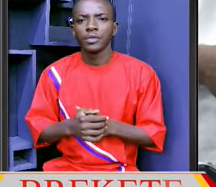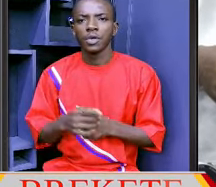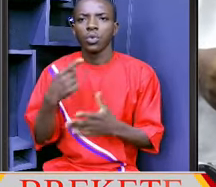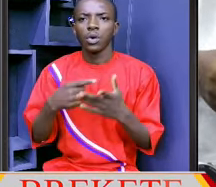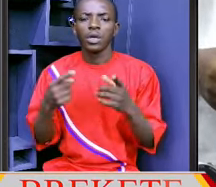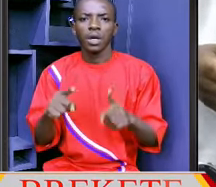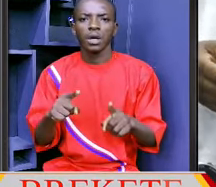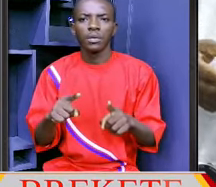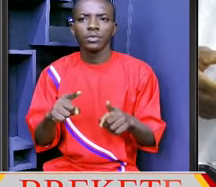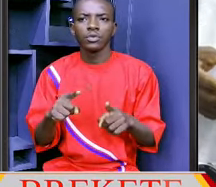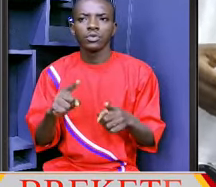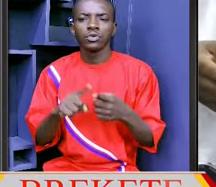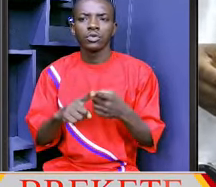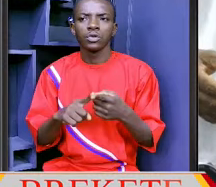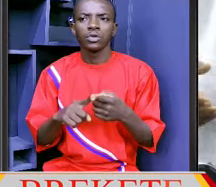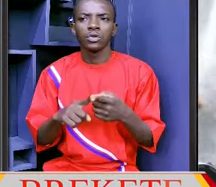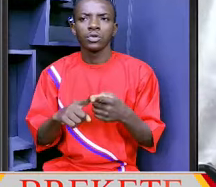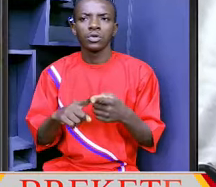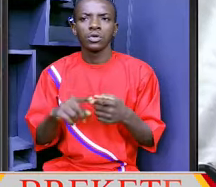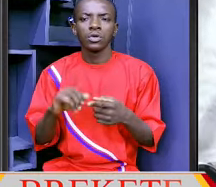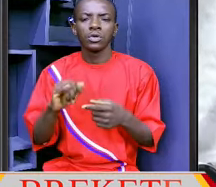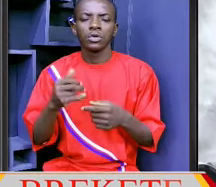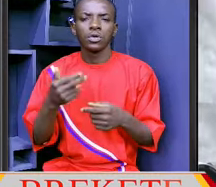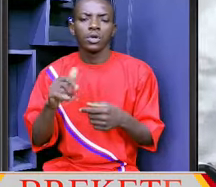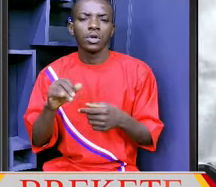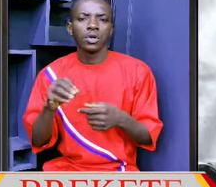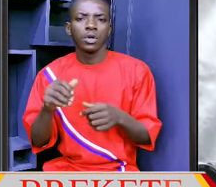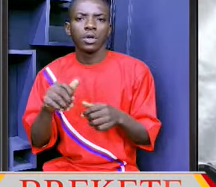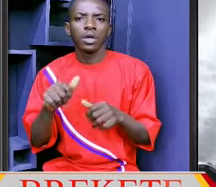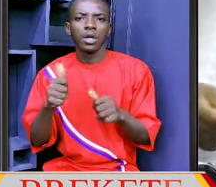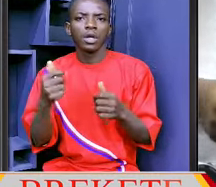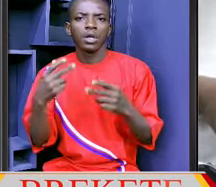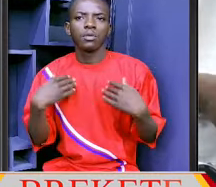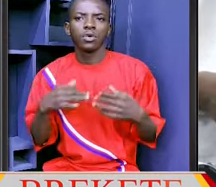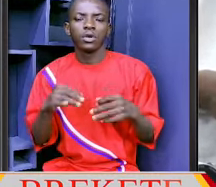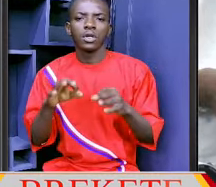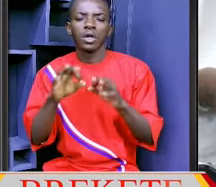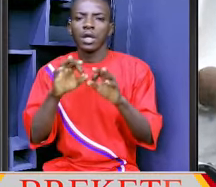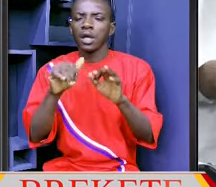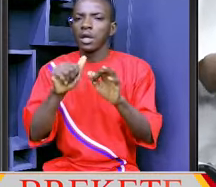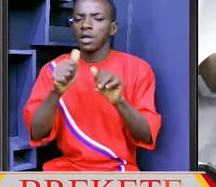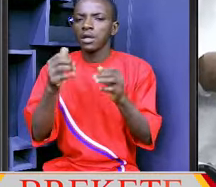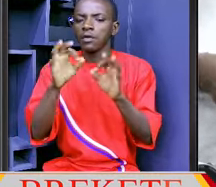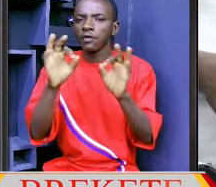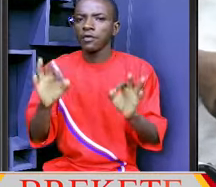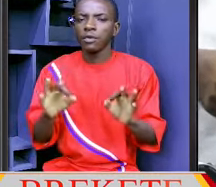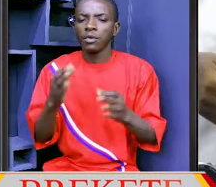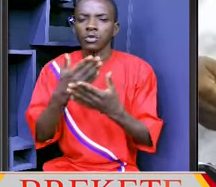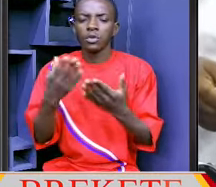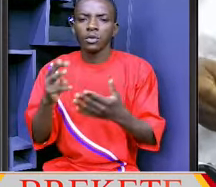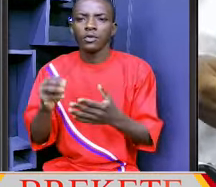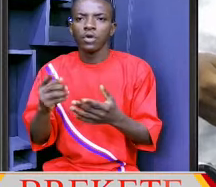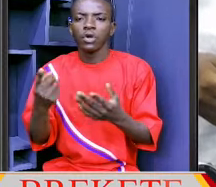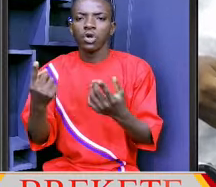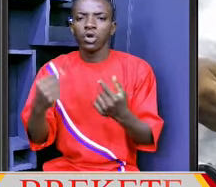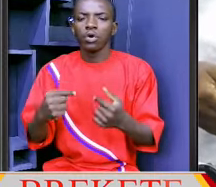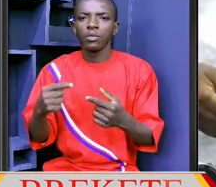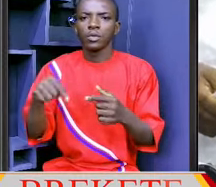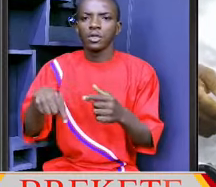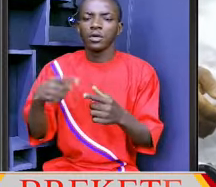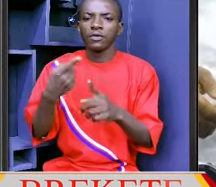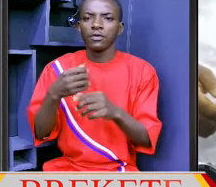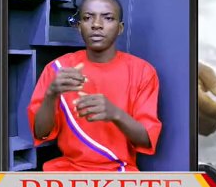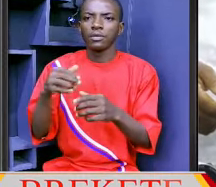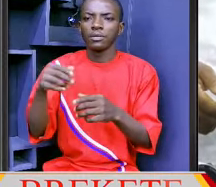What happened to Wigwe can happen to anybody in any form. Right. Some of them, then they come down from